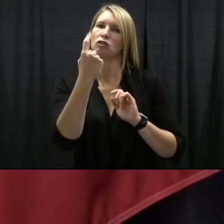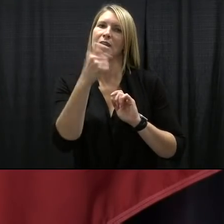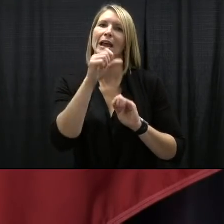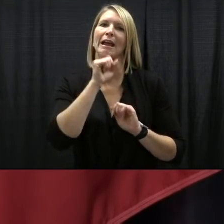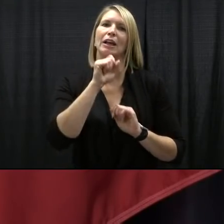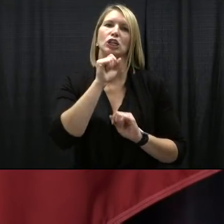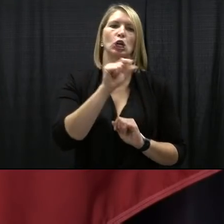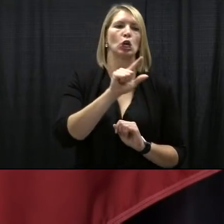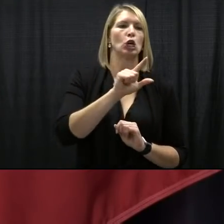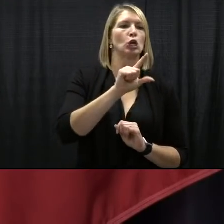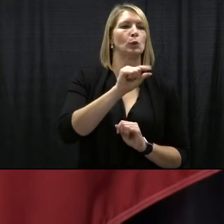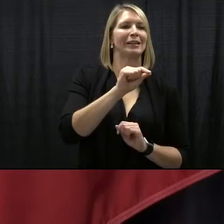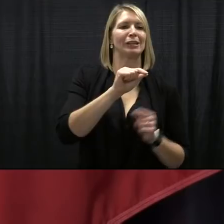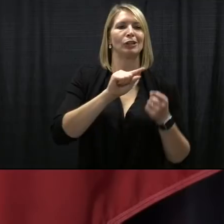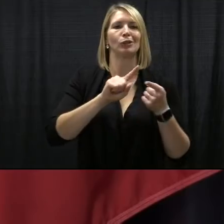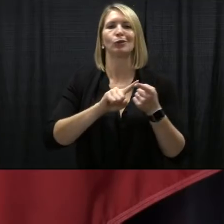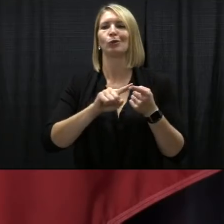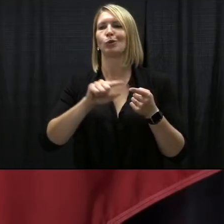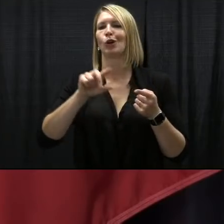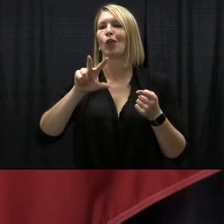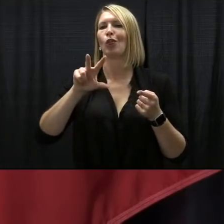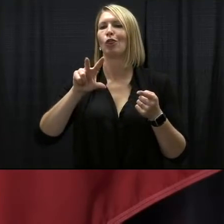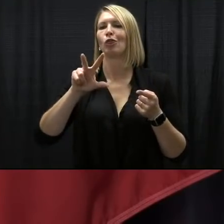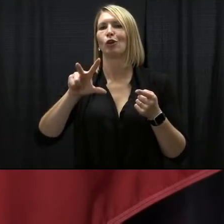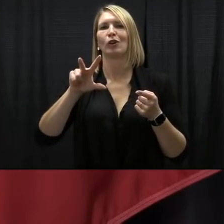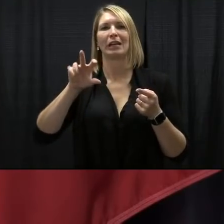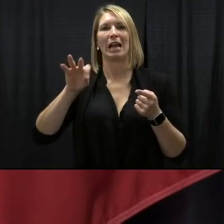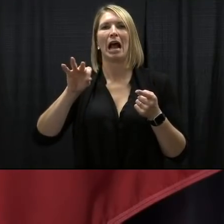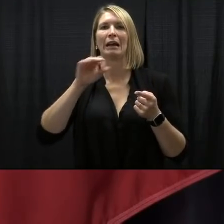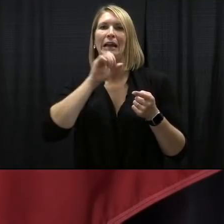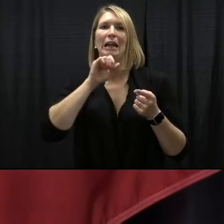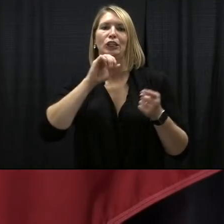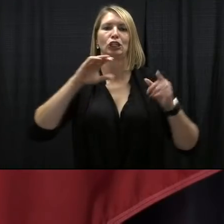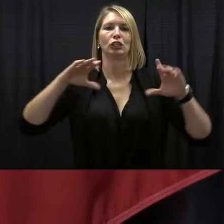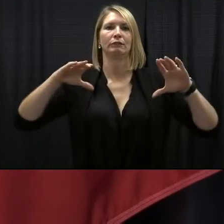group, especially for second doses, as this is where we see a big drop in